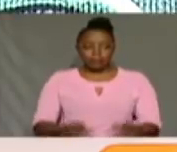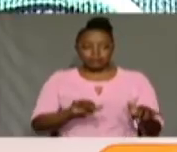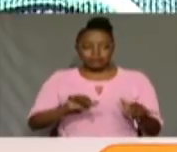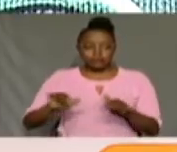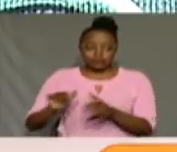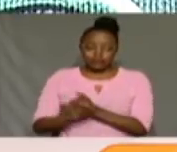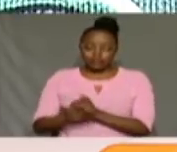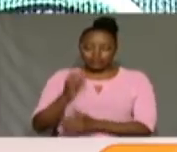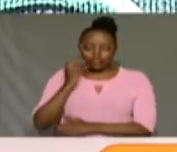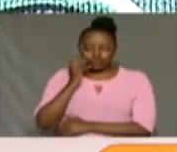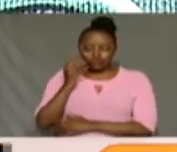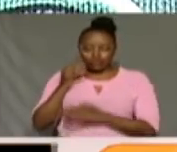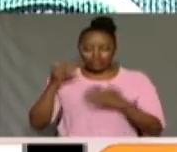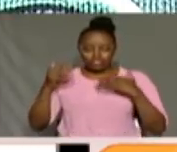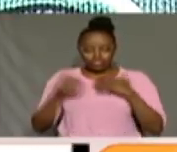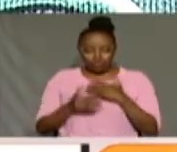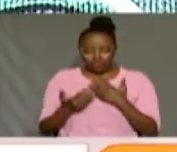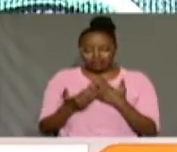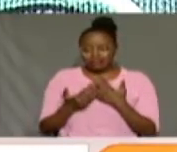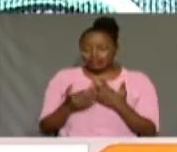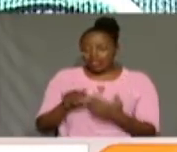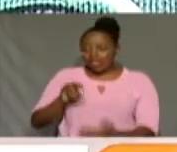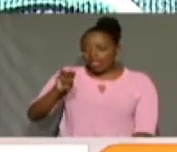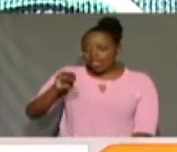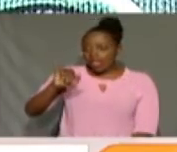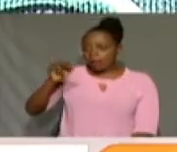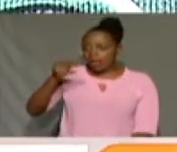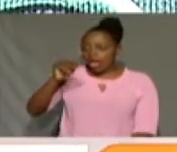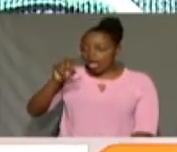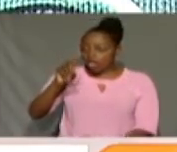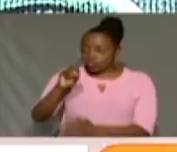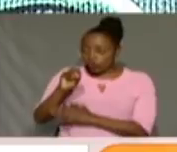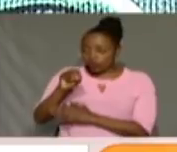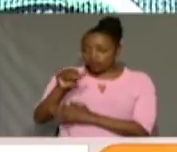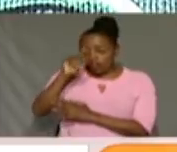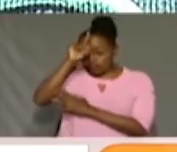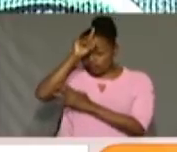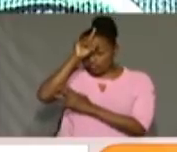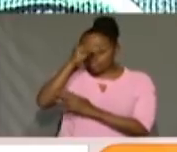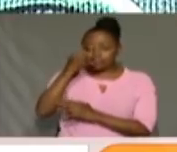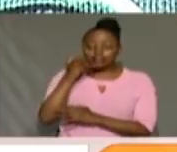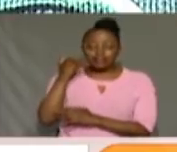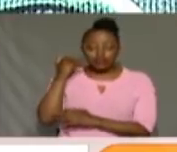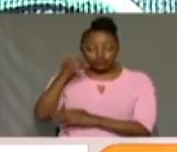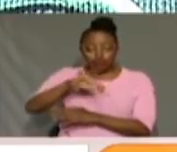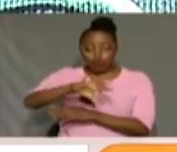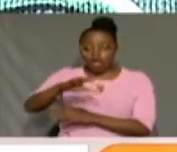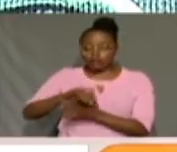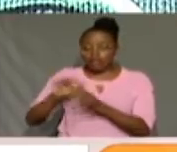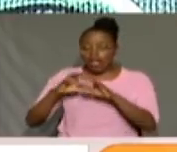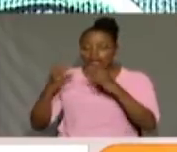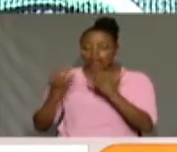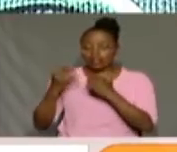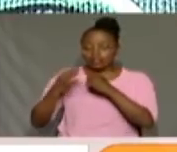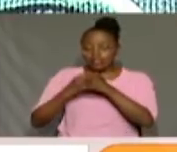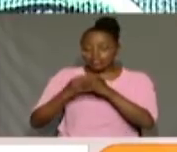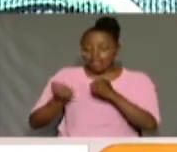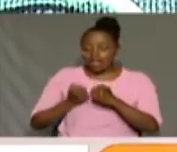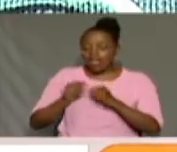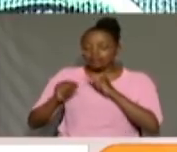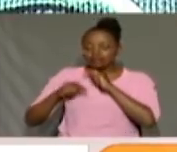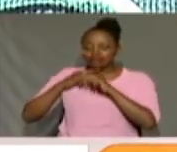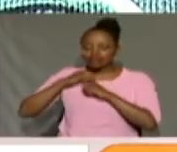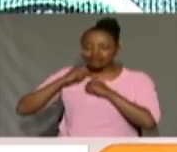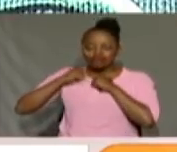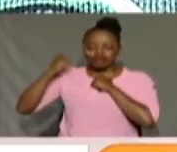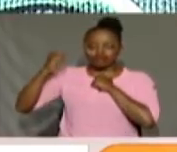And a cloud of grief and shock engulfed Mihando Village in Subukia, Nakuru County, after a Class 8 pupil committed suicide at their